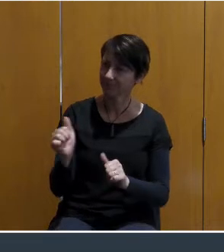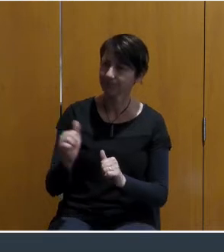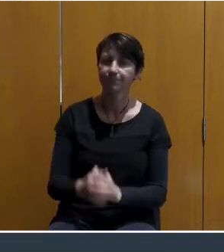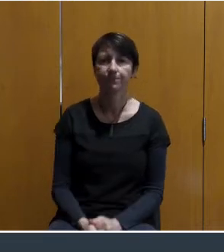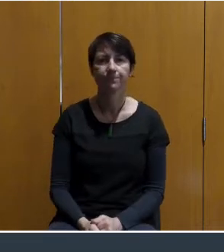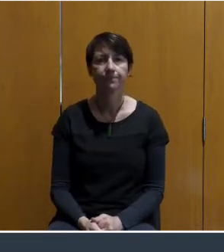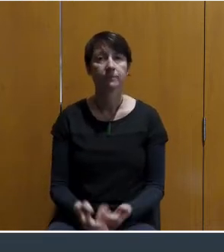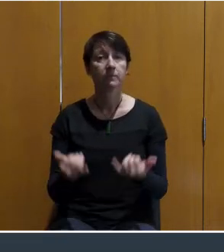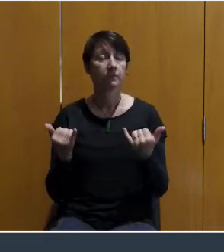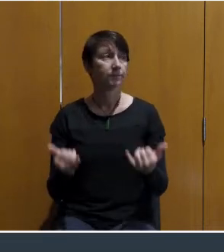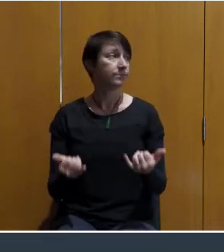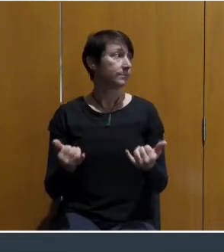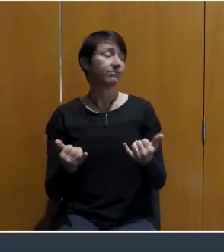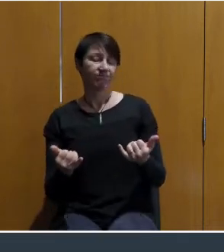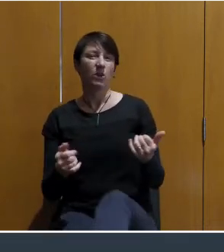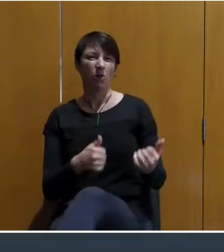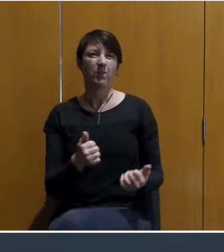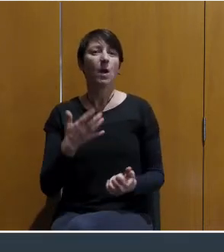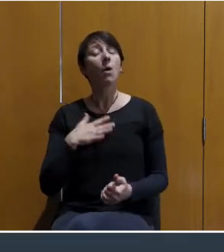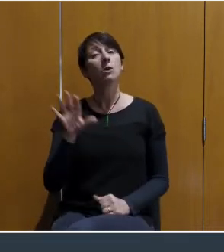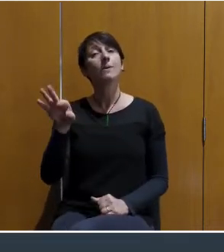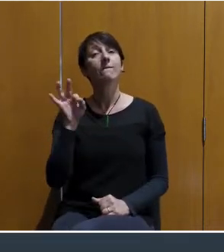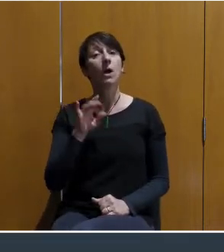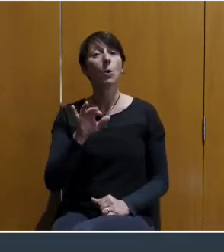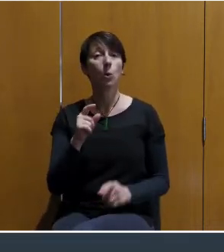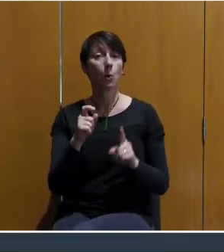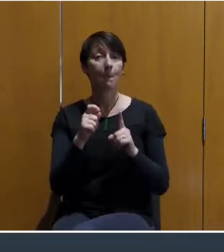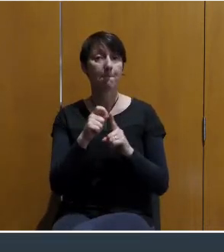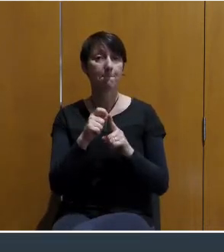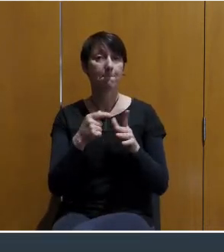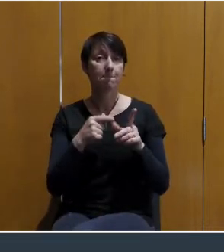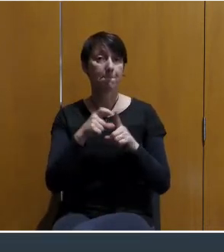I'd now like to invite Paddy Cooper, please.